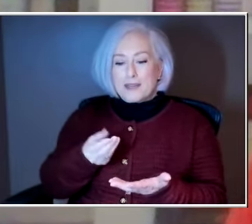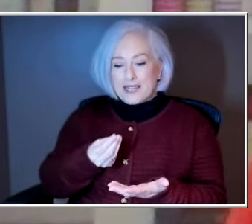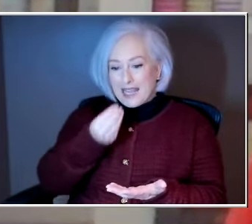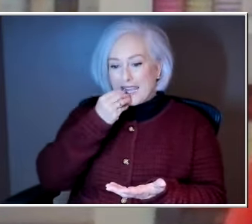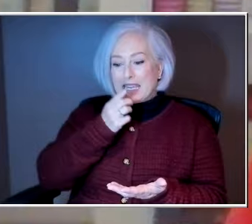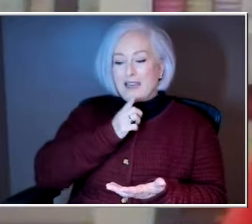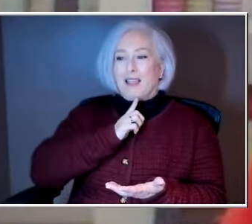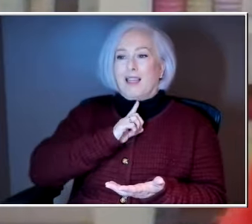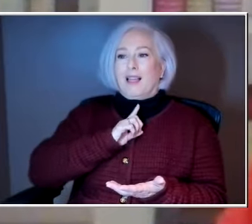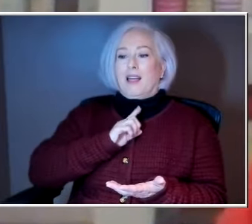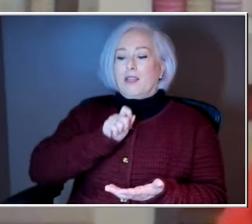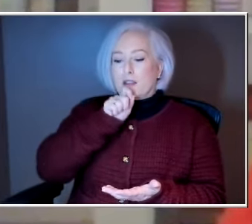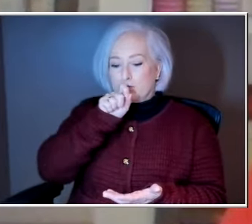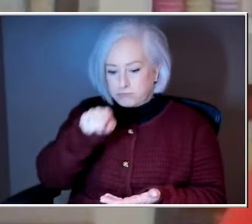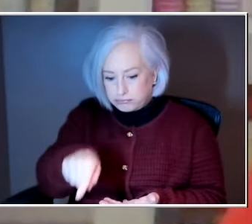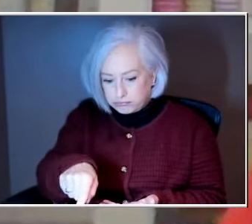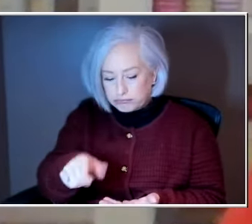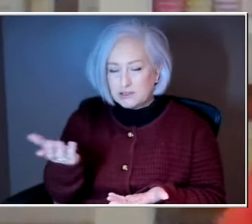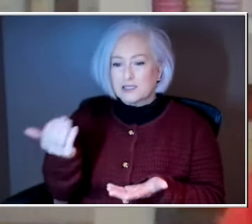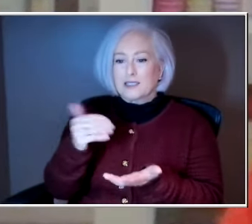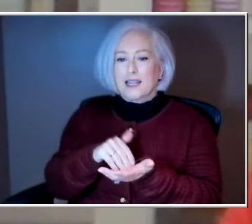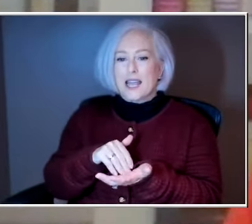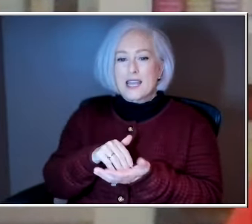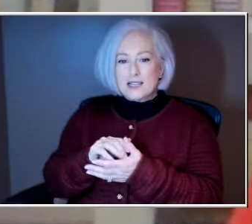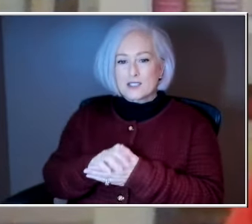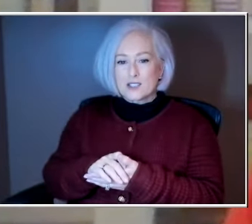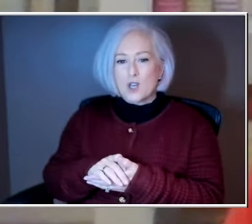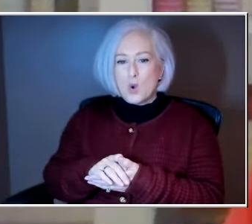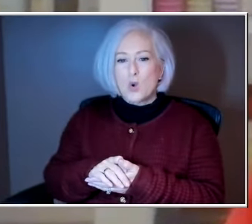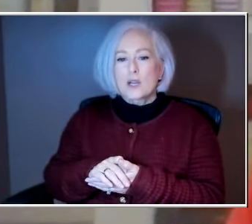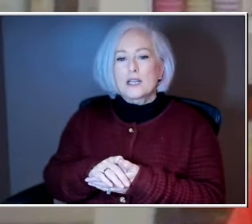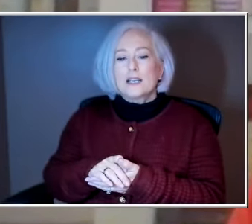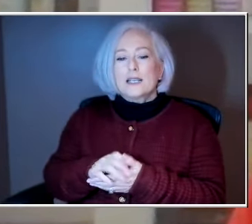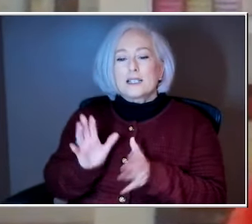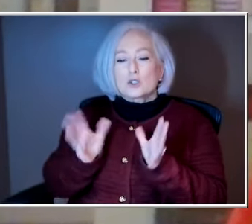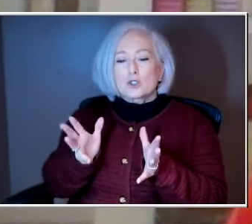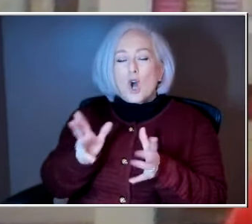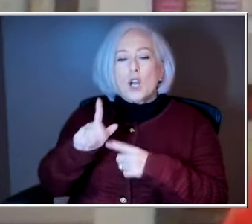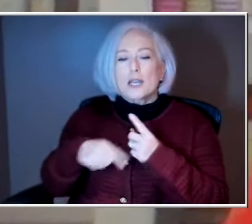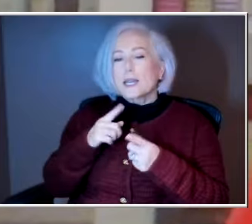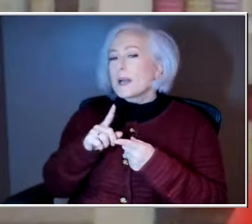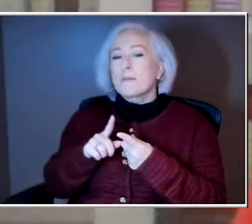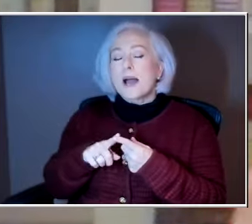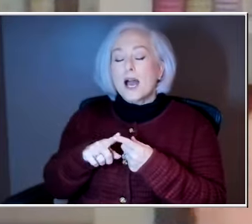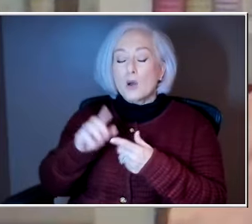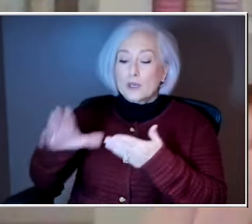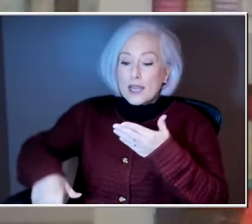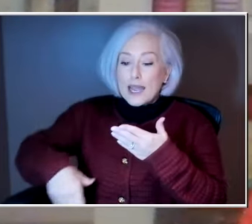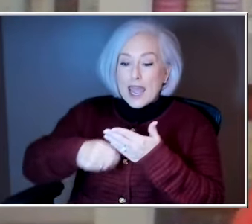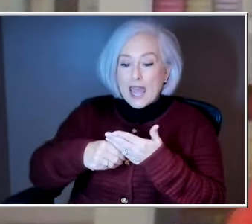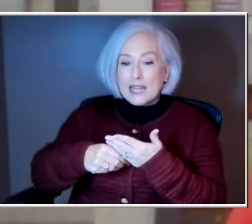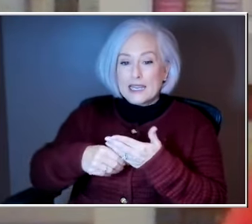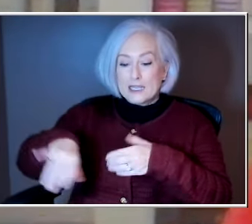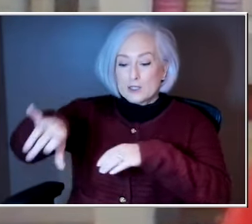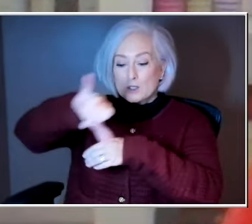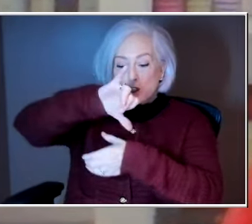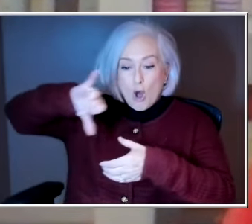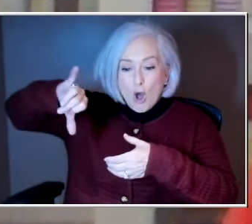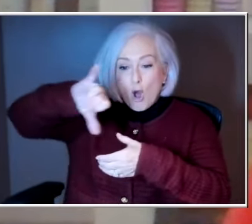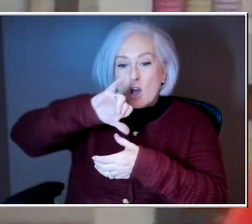those bites of food. So it is discussing maybe adding a sauce, cooking it in